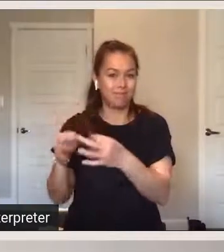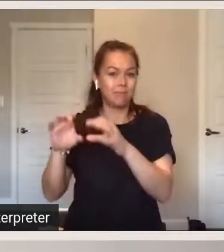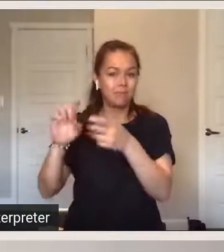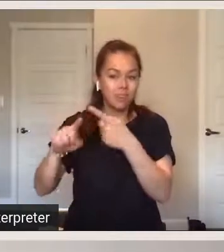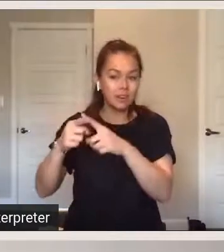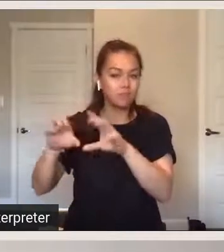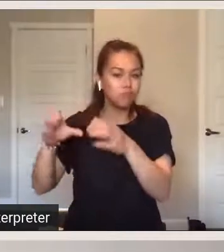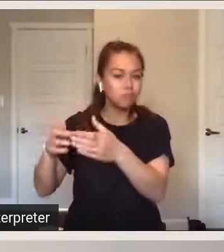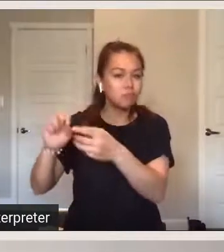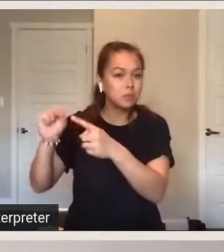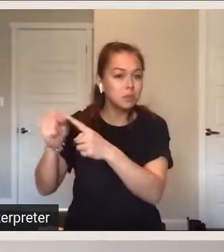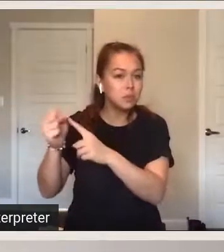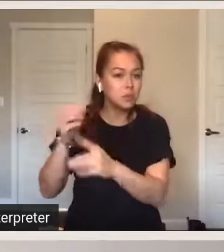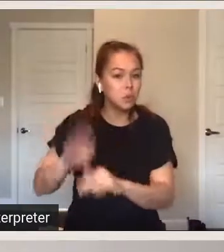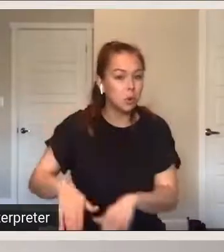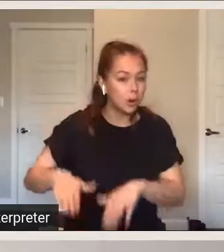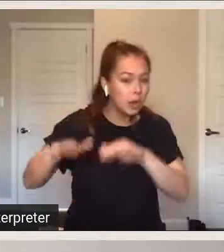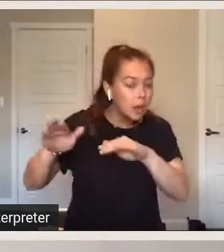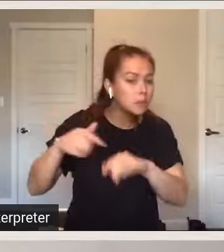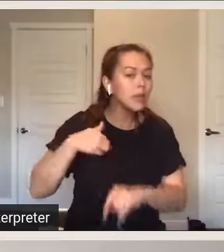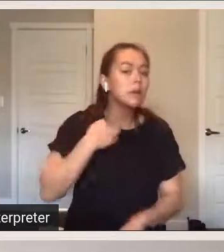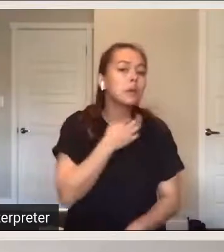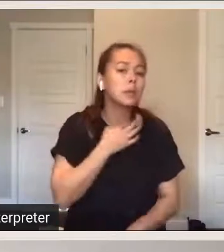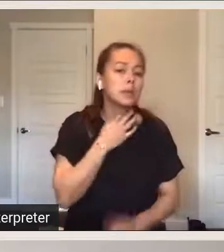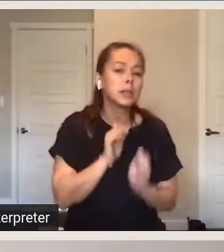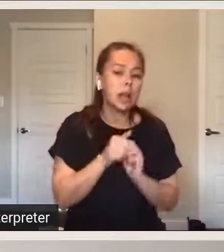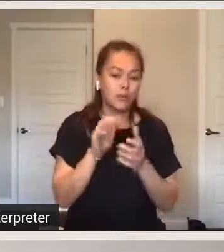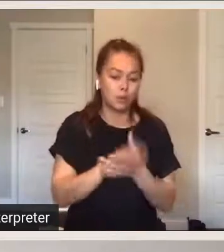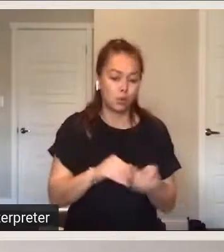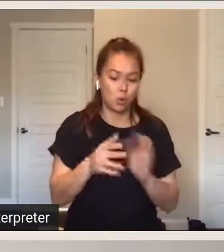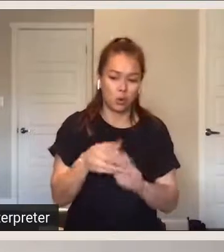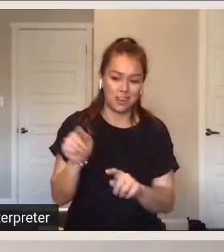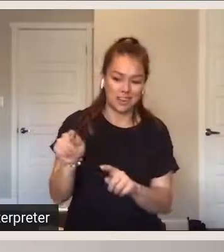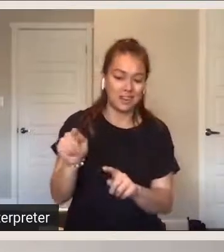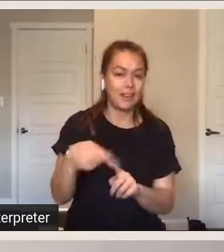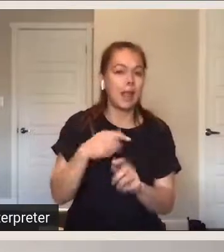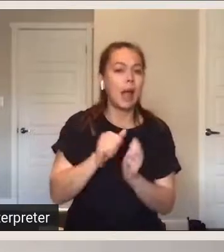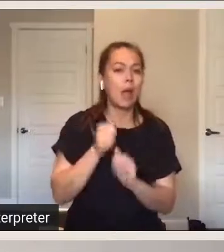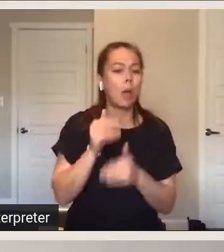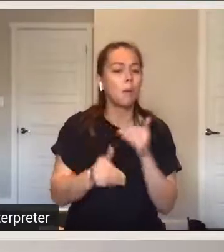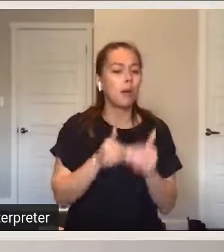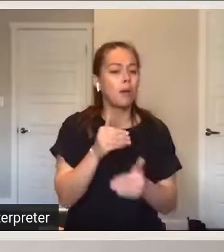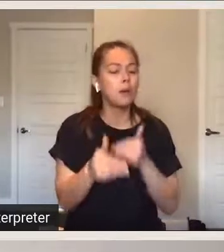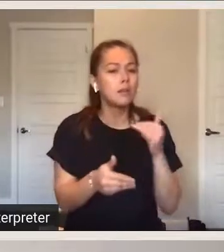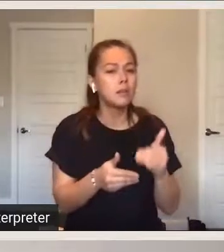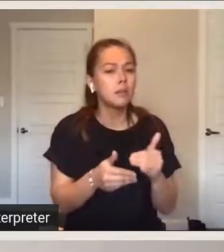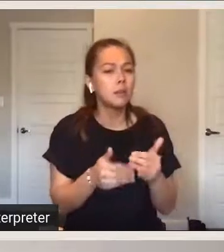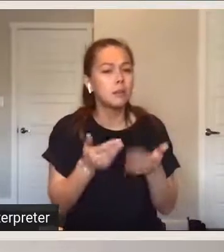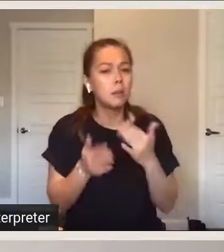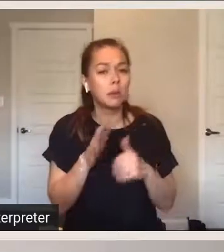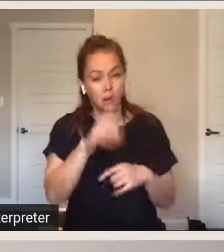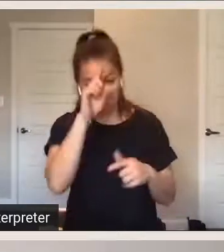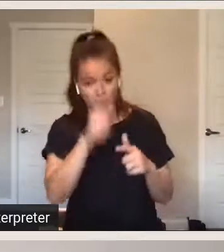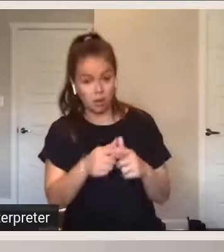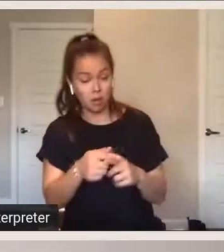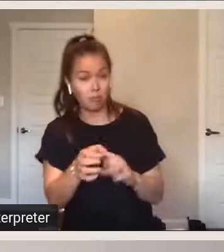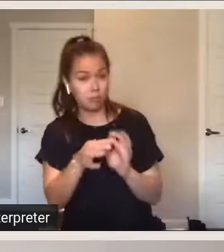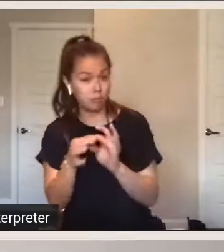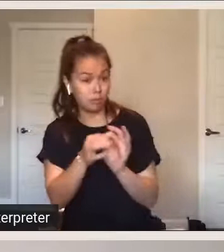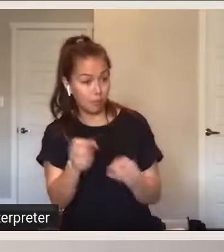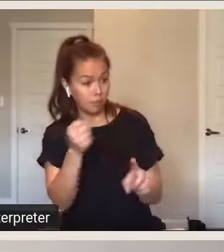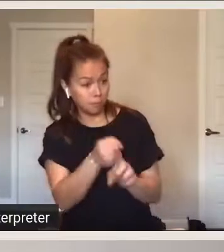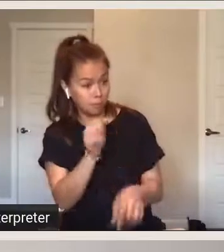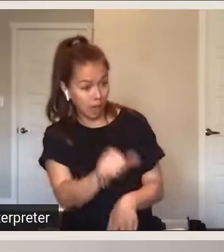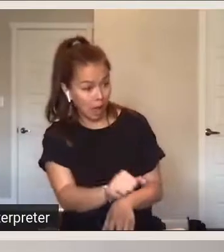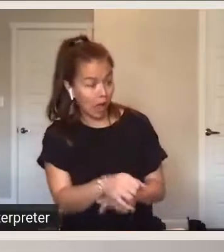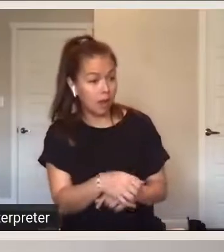process of the story was created, how maybe your relationship as brothers, but not just as brothers, but also as creative